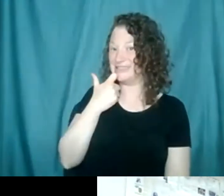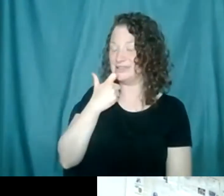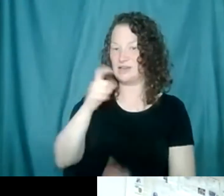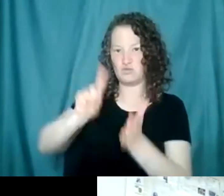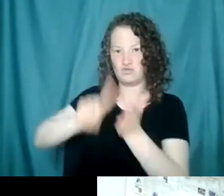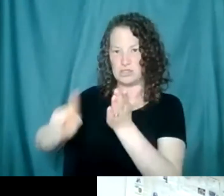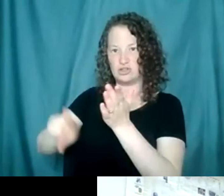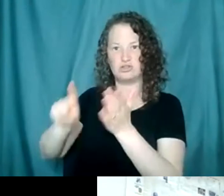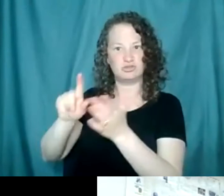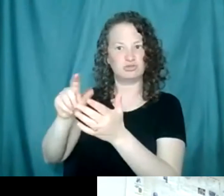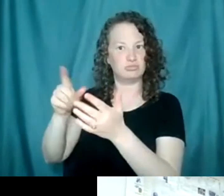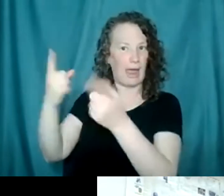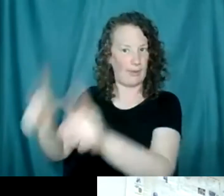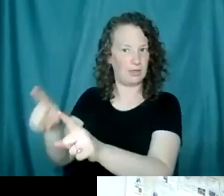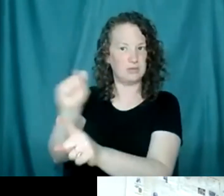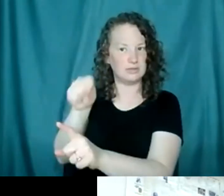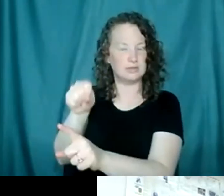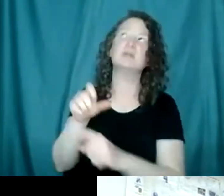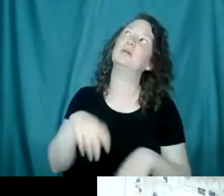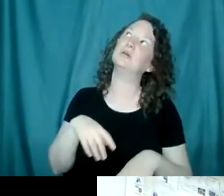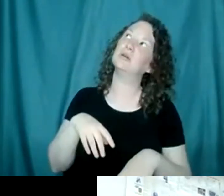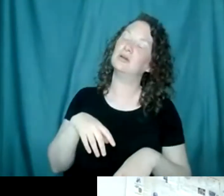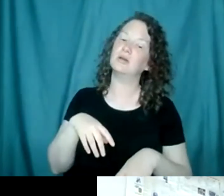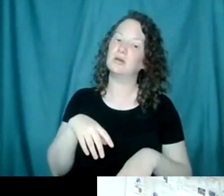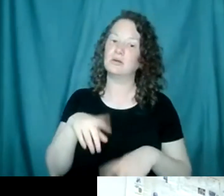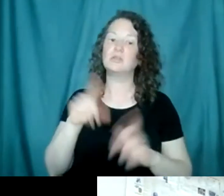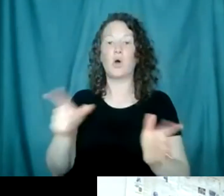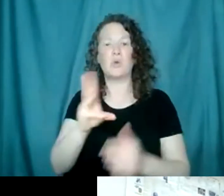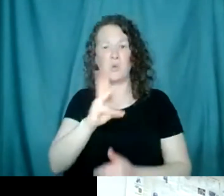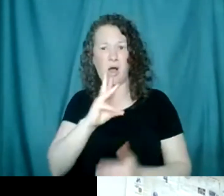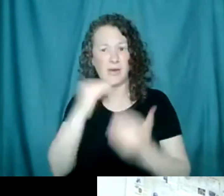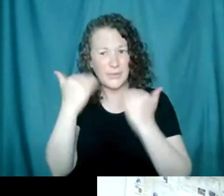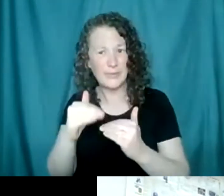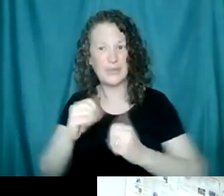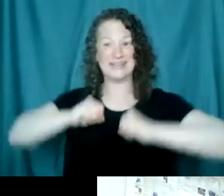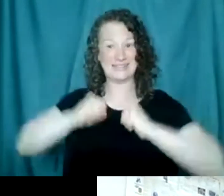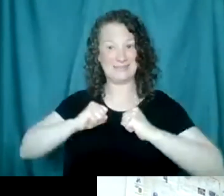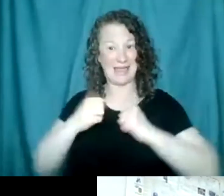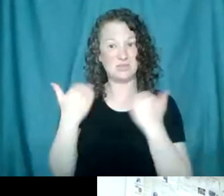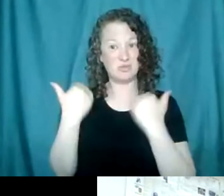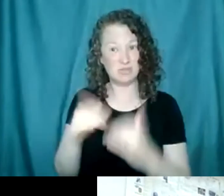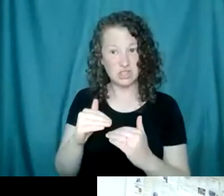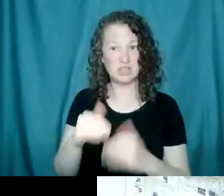peppers. So there's that. But yeah, you have water restrictions, you have space restrictions.